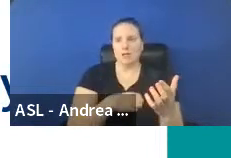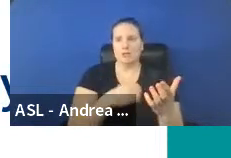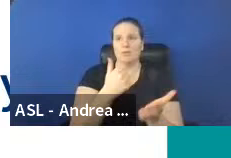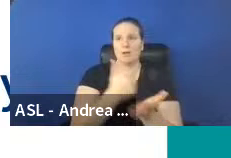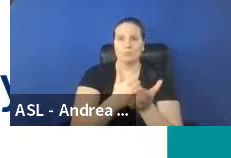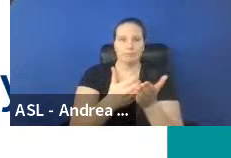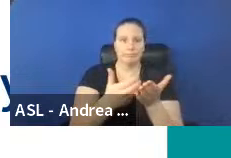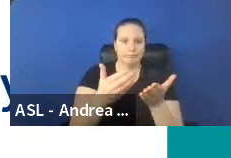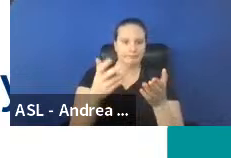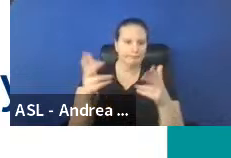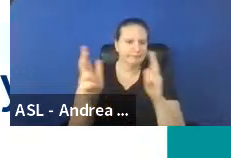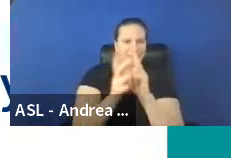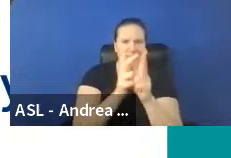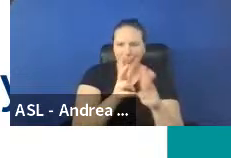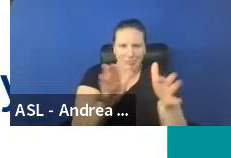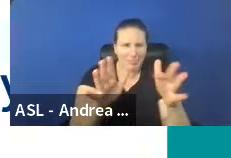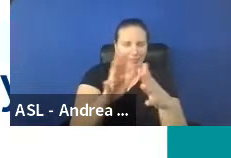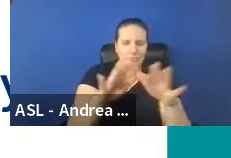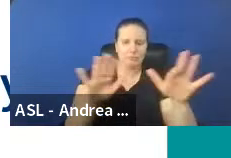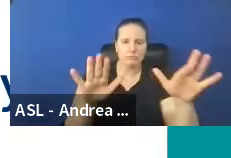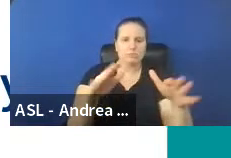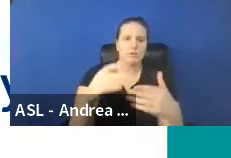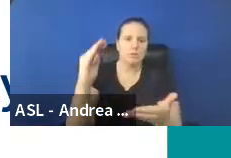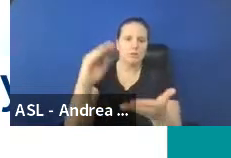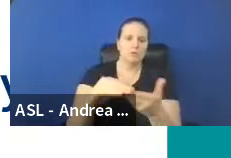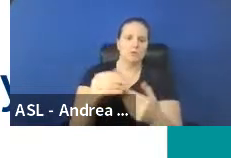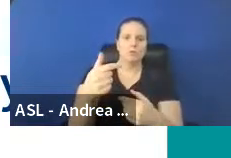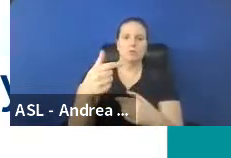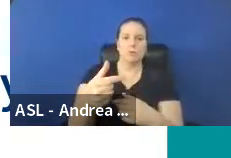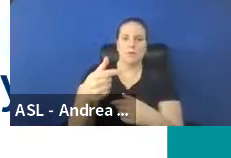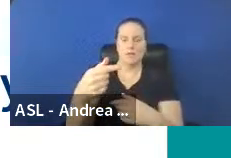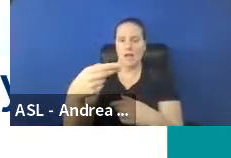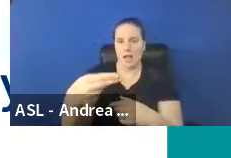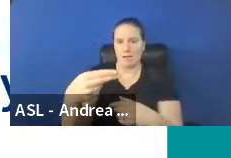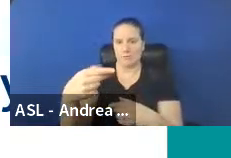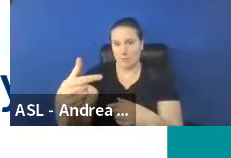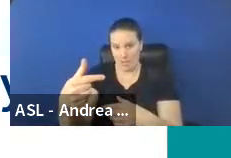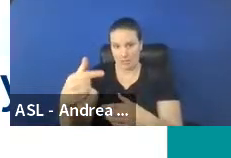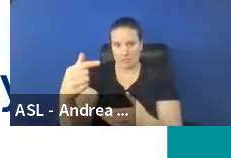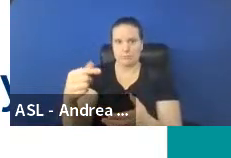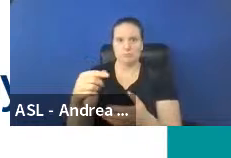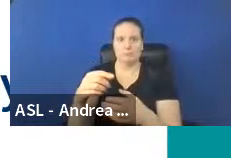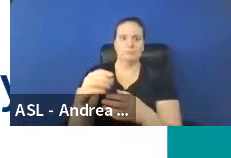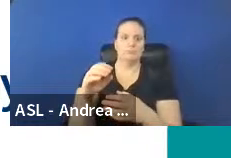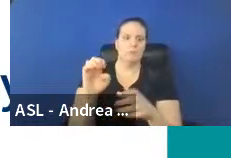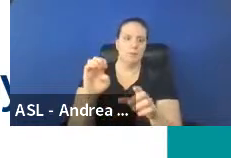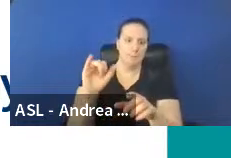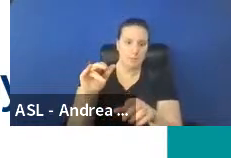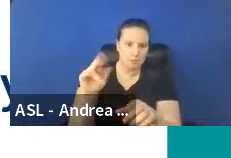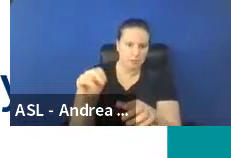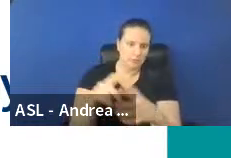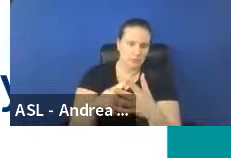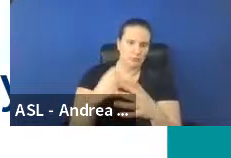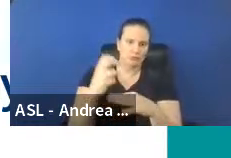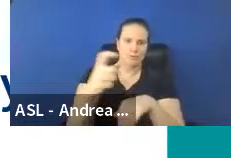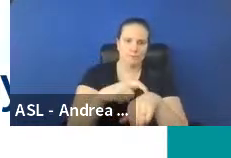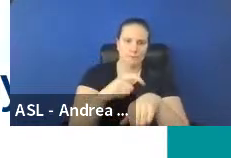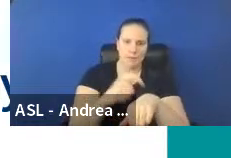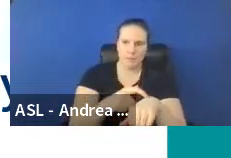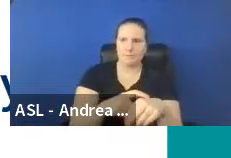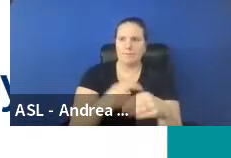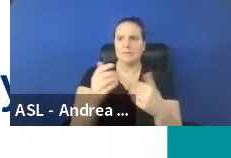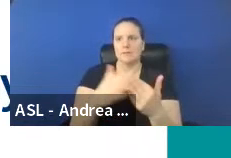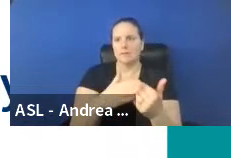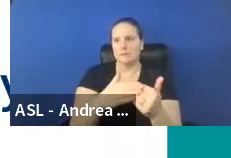and reduce greenhouse gas emissions was one of those key takeaways. Trip time, ease of trip, and avoiding a toll reported as